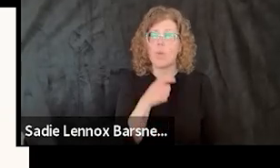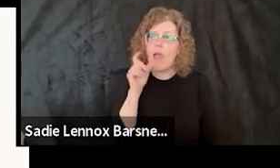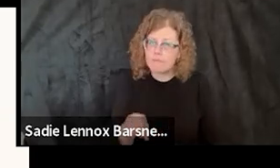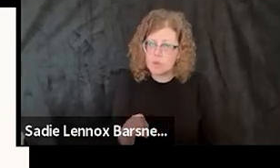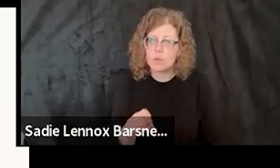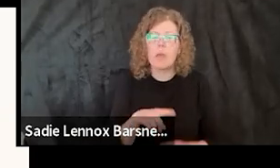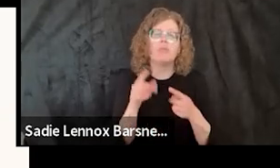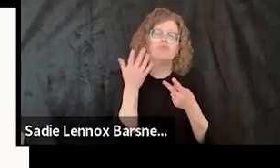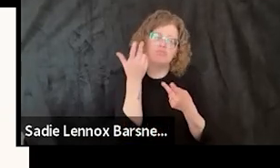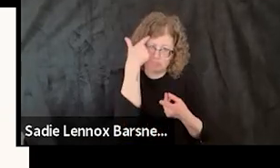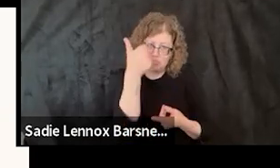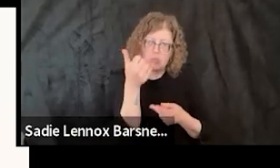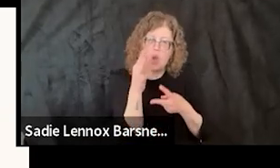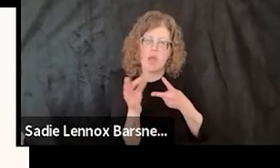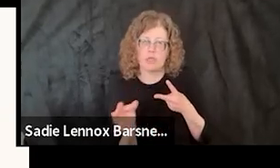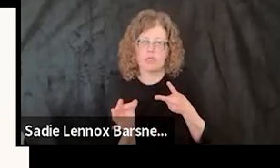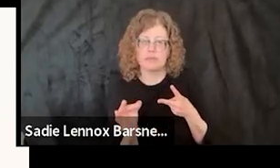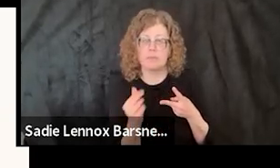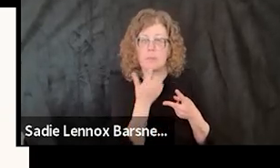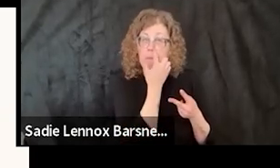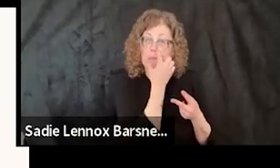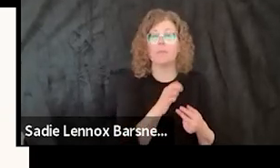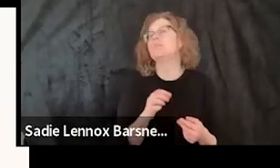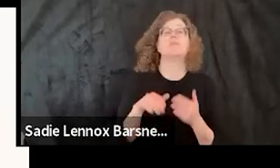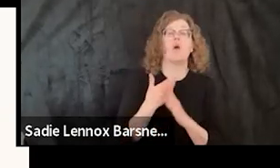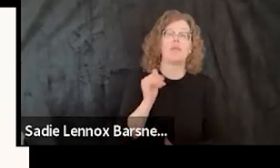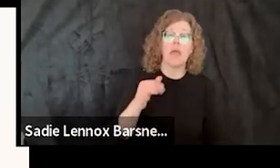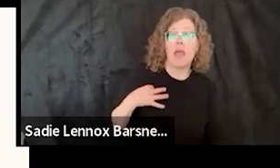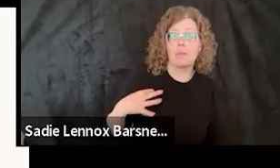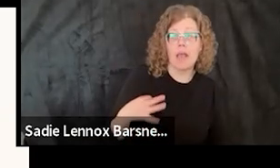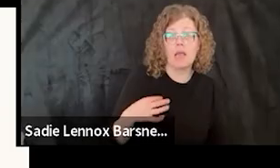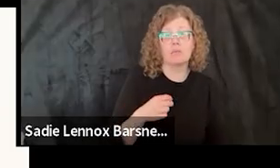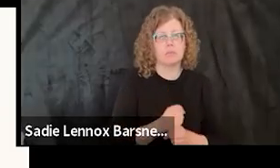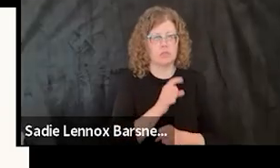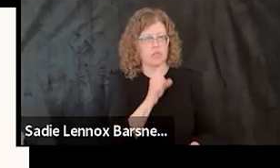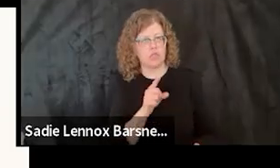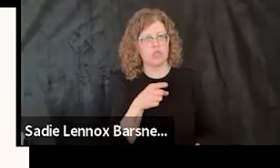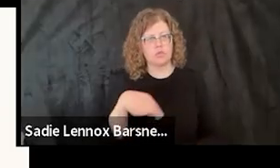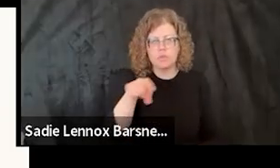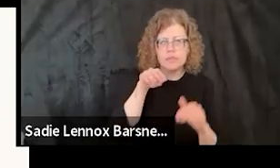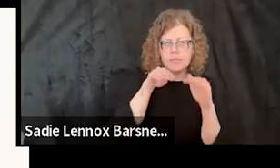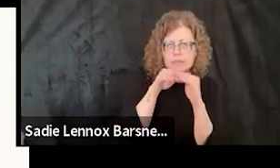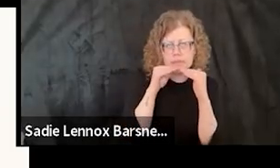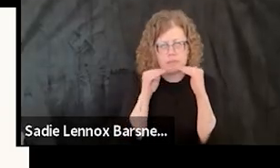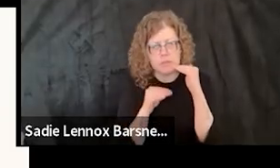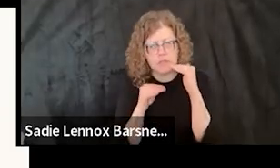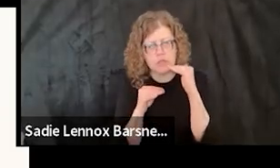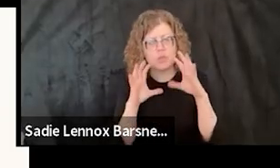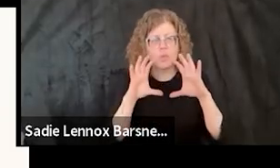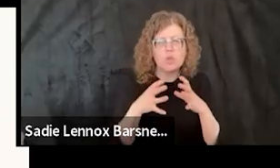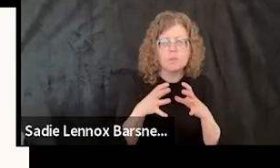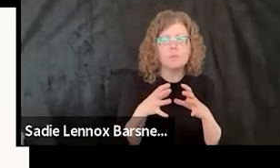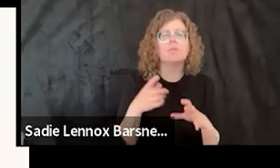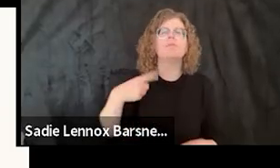Applicants that self-identify as belonging to one or more of these equity priority groups are automatically considered for this